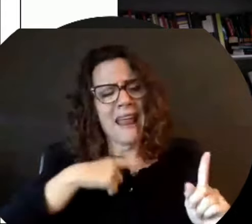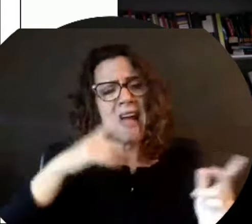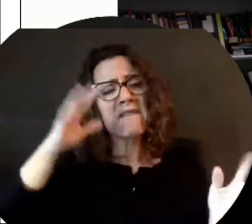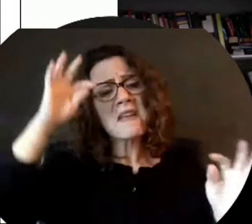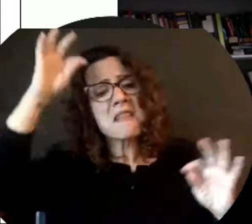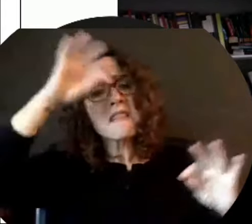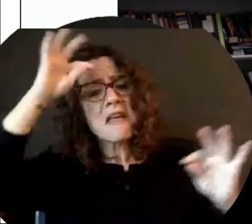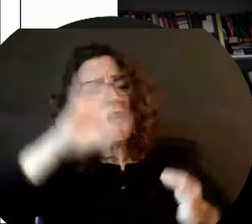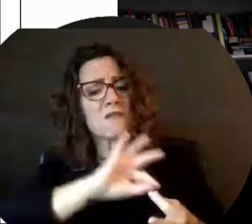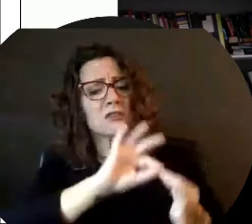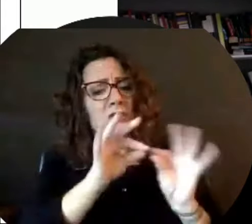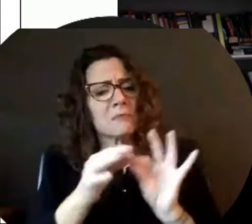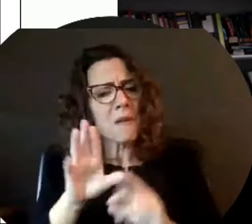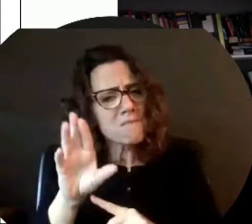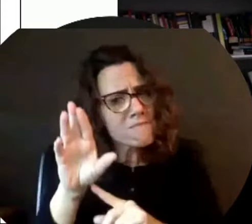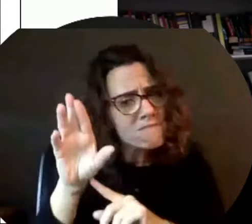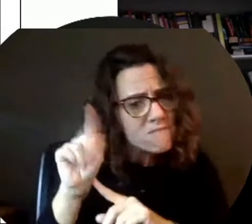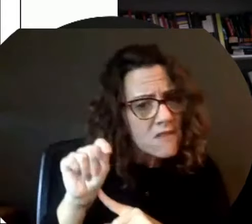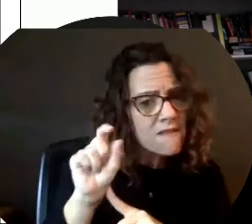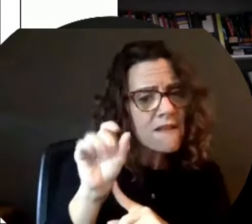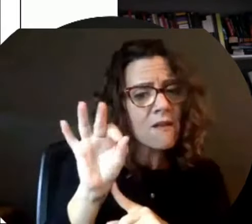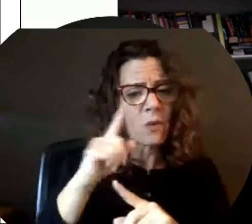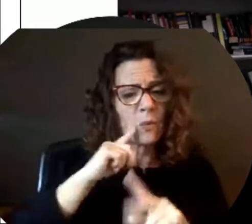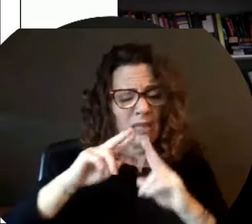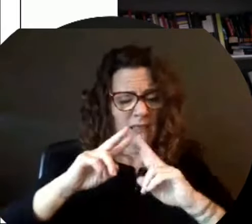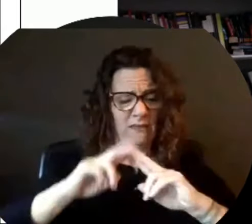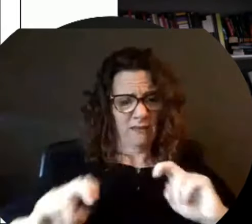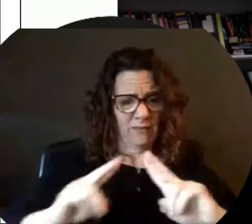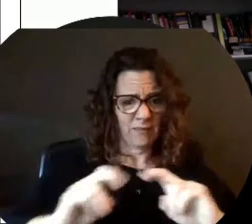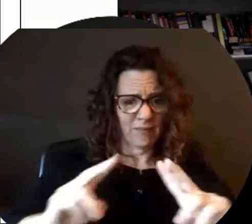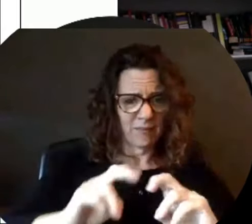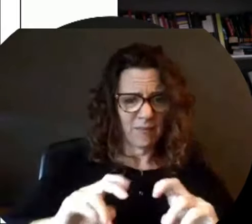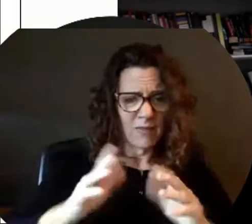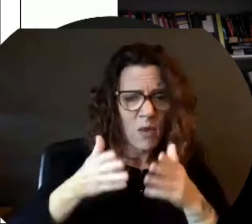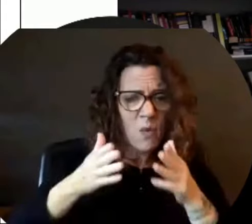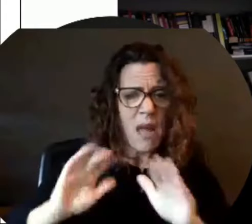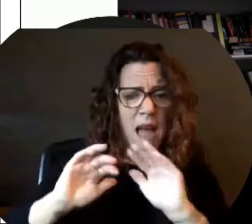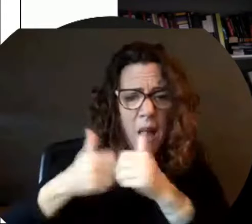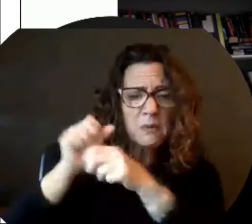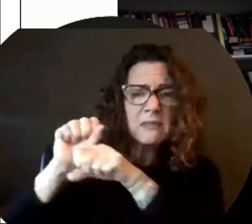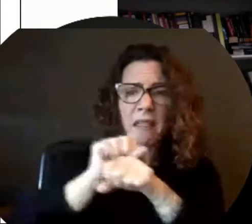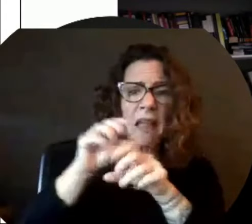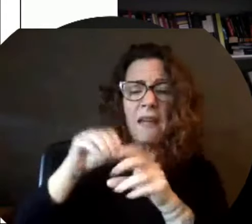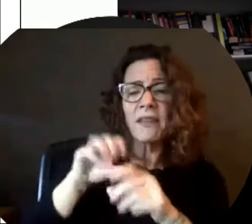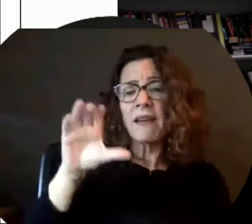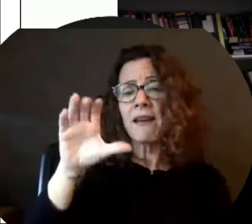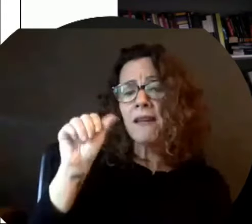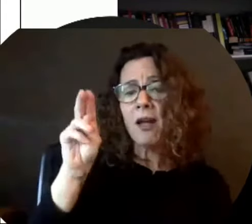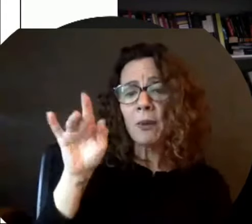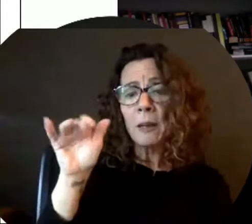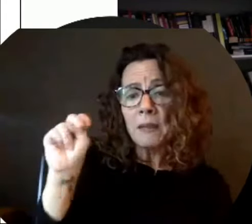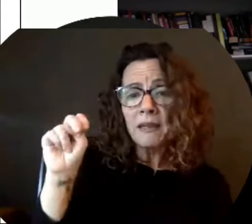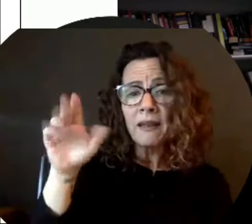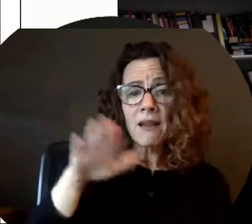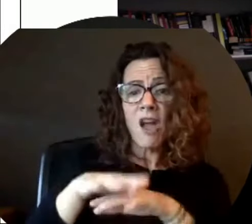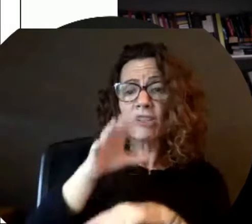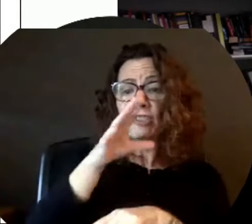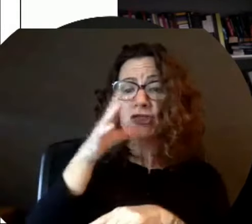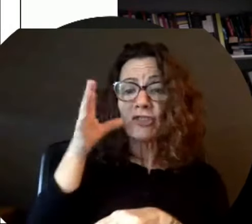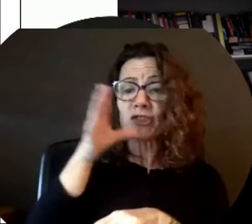and on sugar plantations that are the kind of commercial origins of industrial